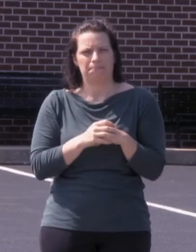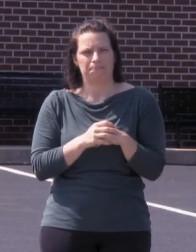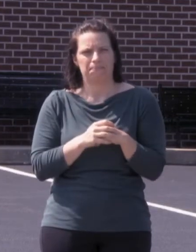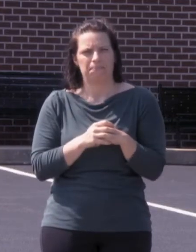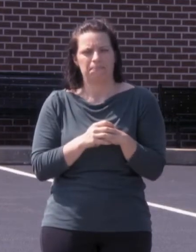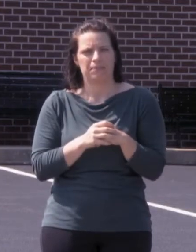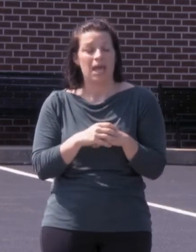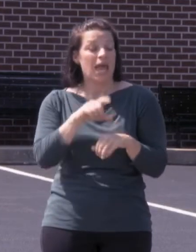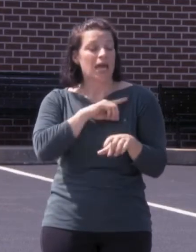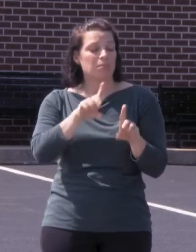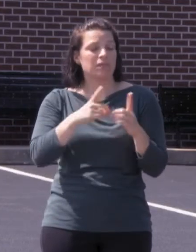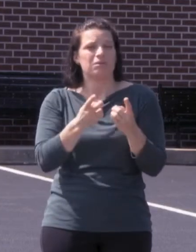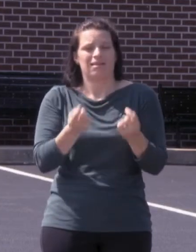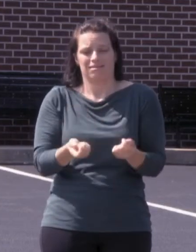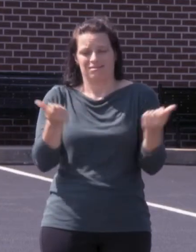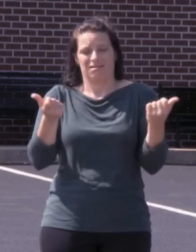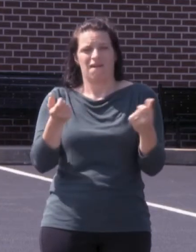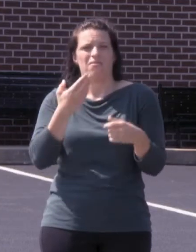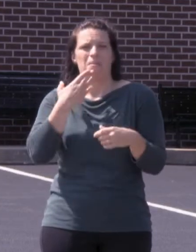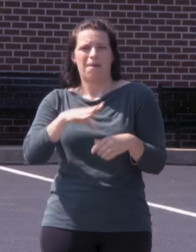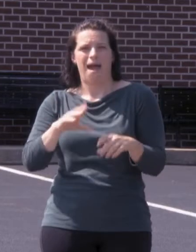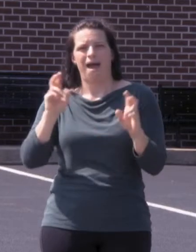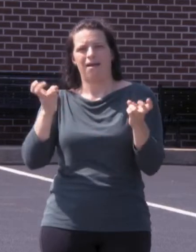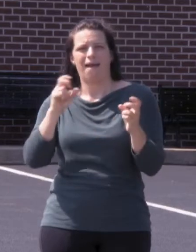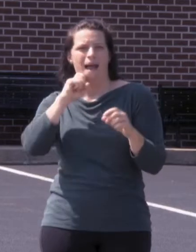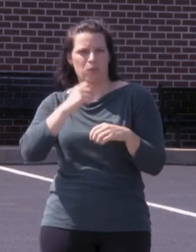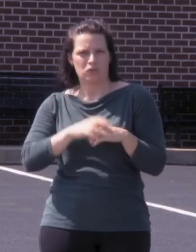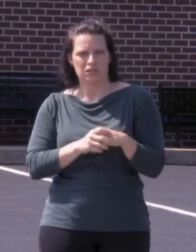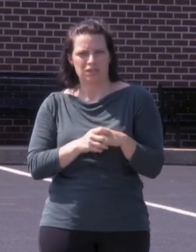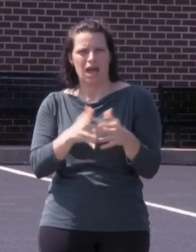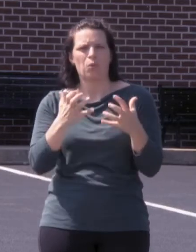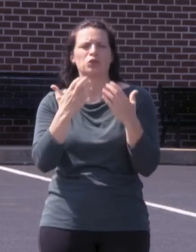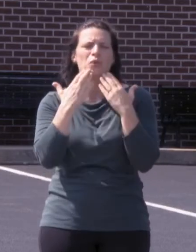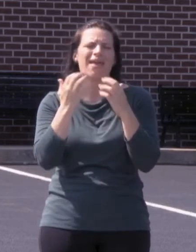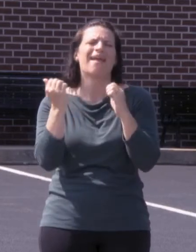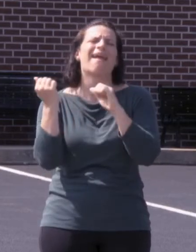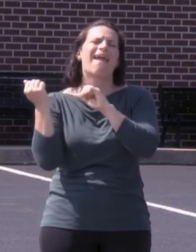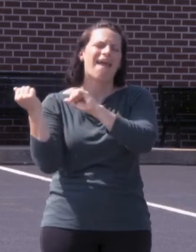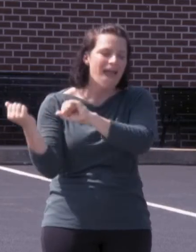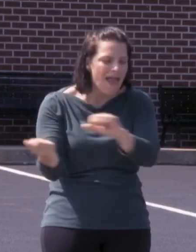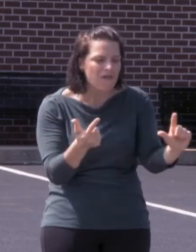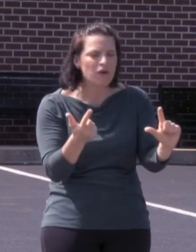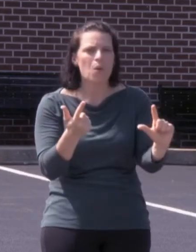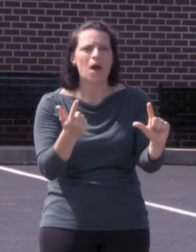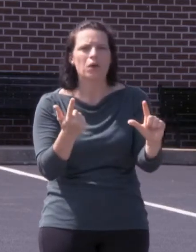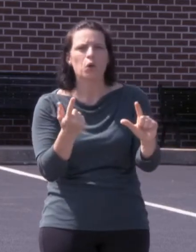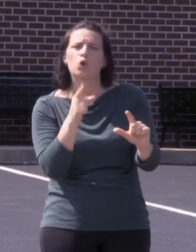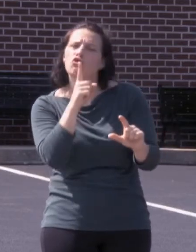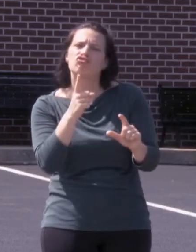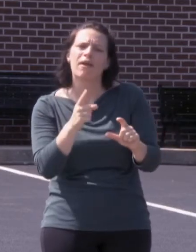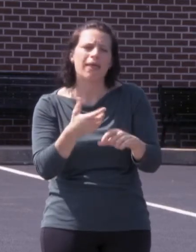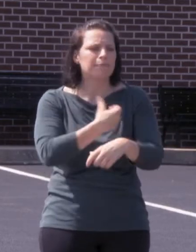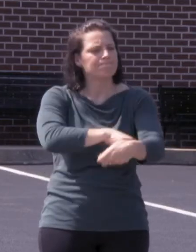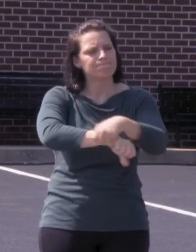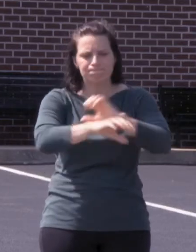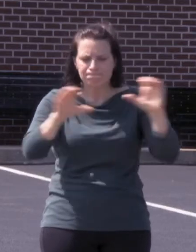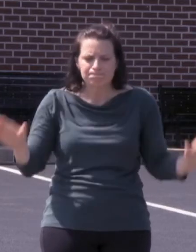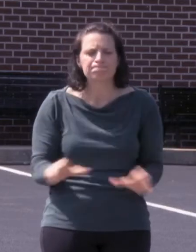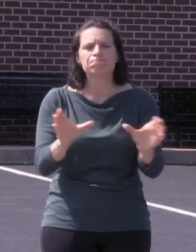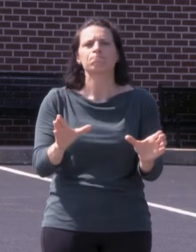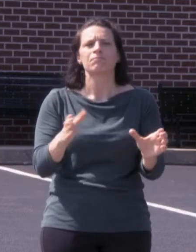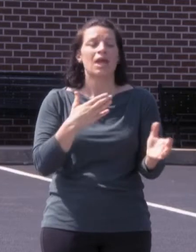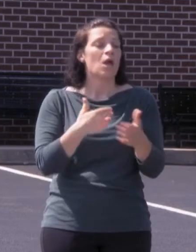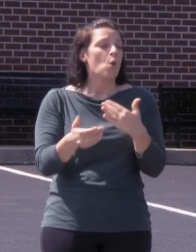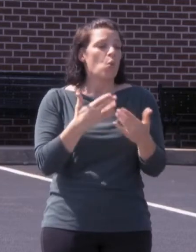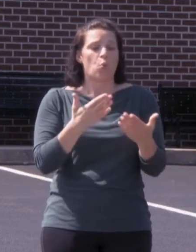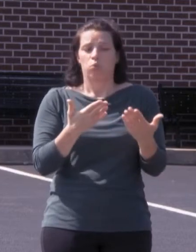is rid of bad apples. I want to thank everyone who stepped up, whether you